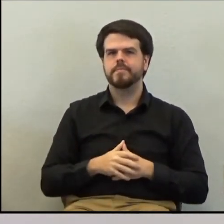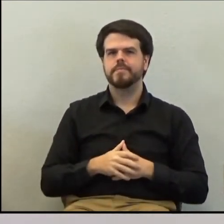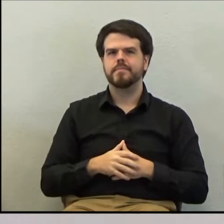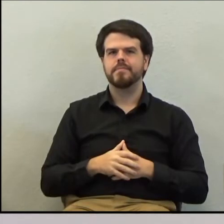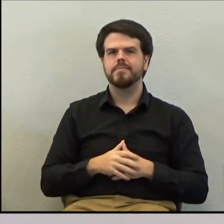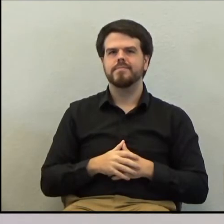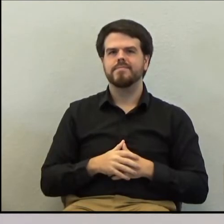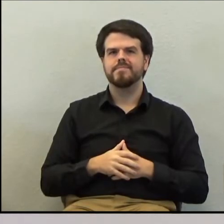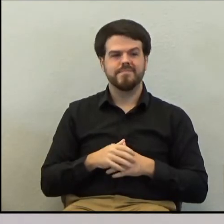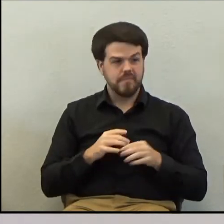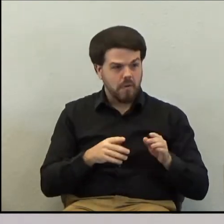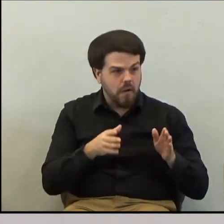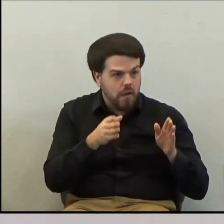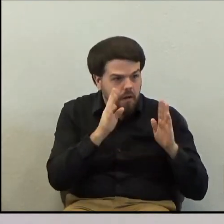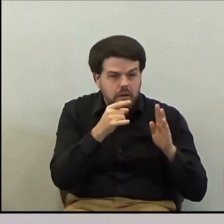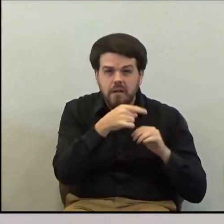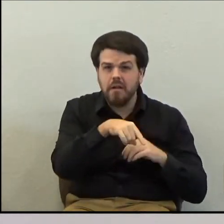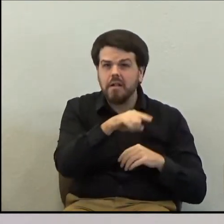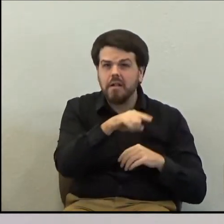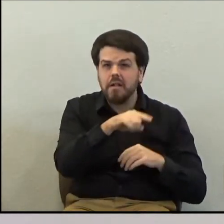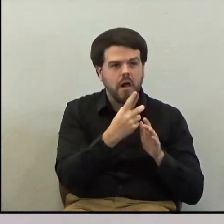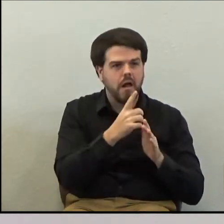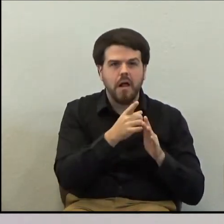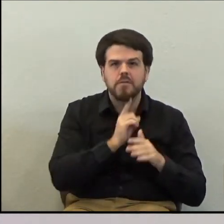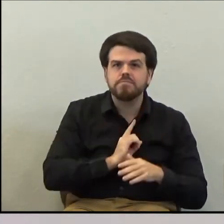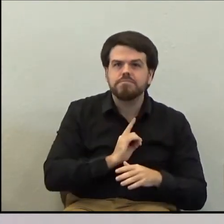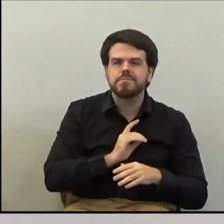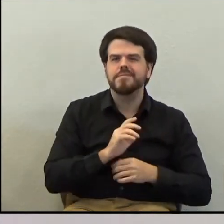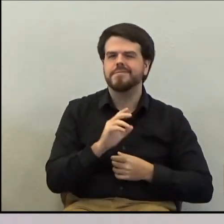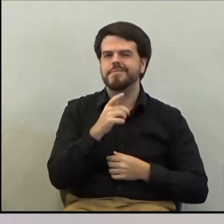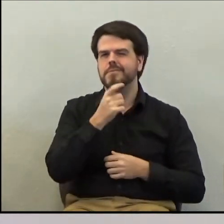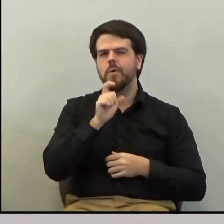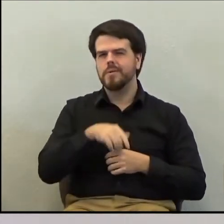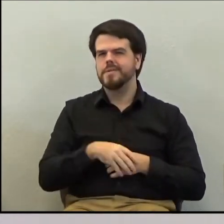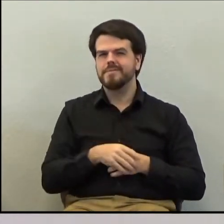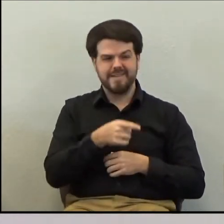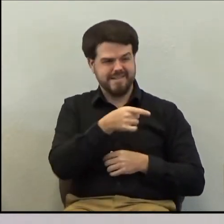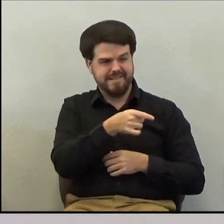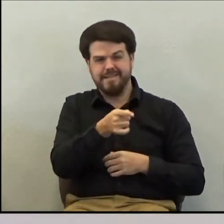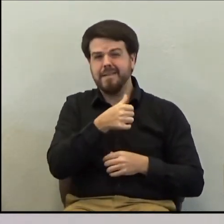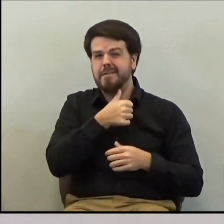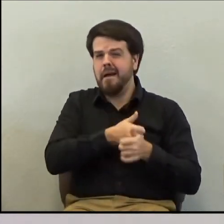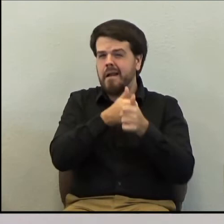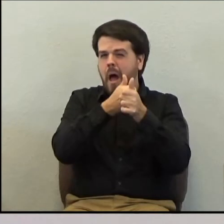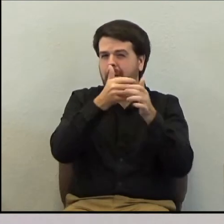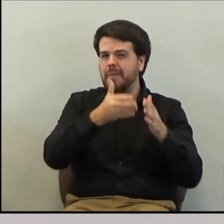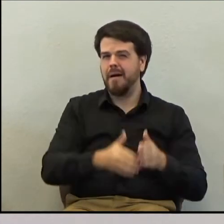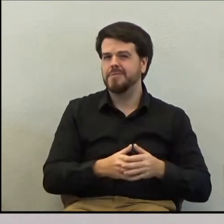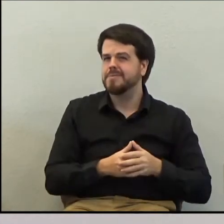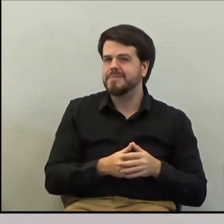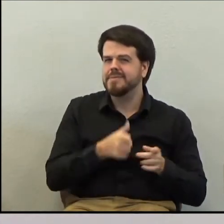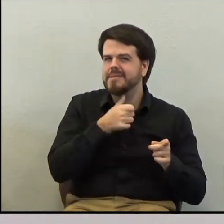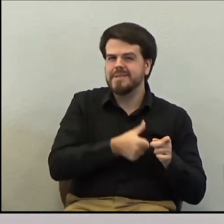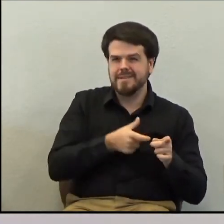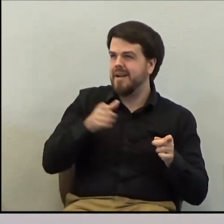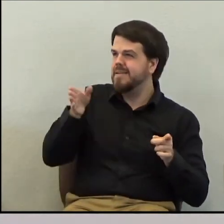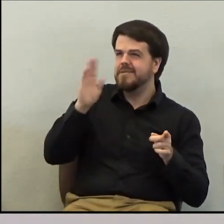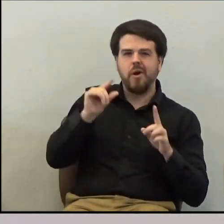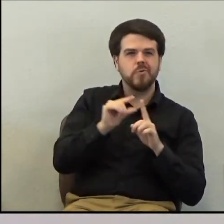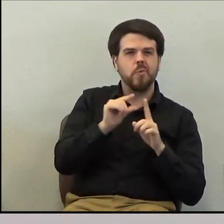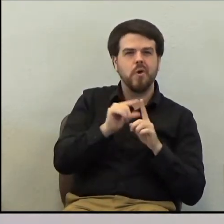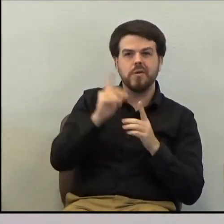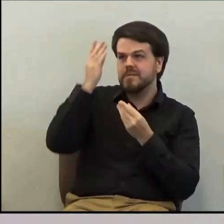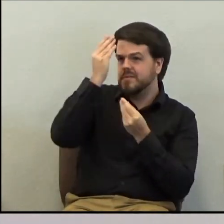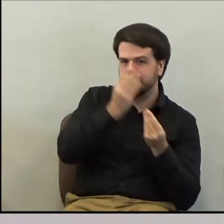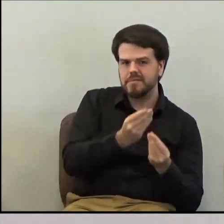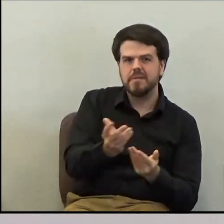You don't have to listen to that, because those people don't speak for God. They are not apostles. They don't speak God's words. They just speak from